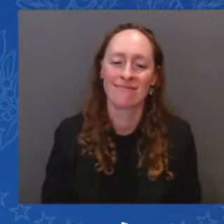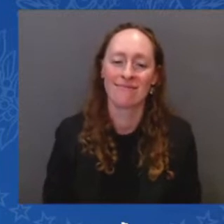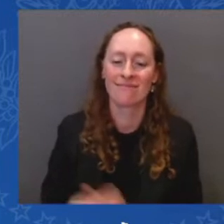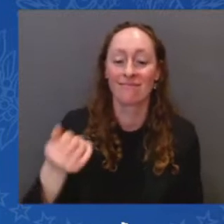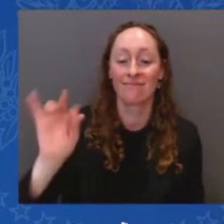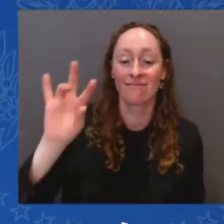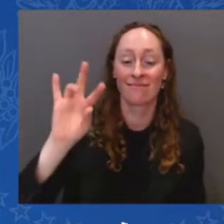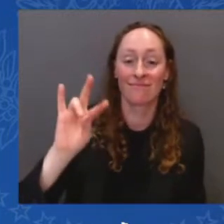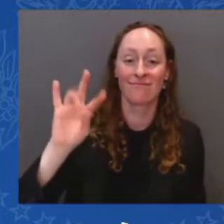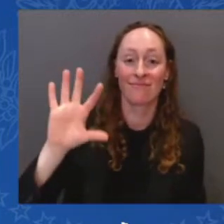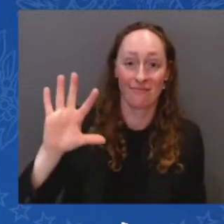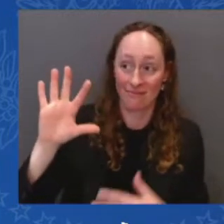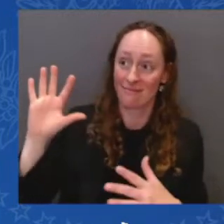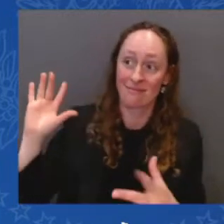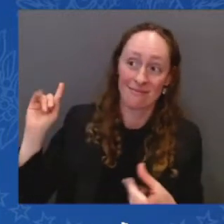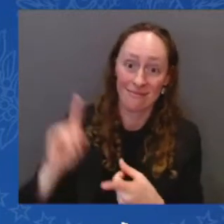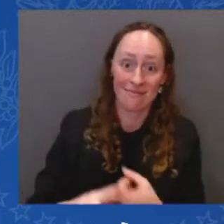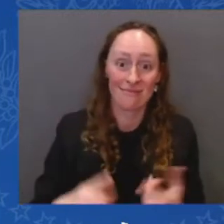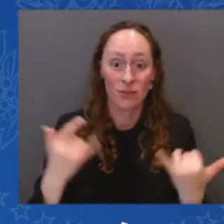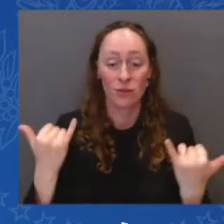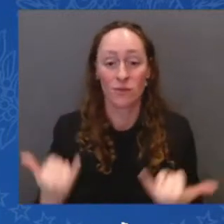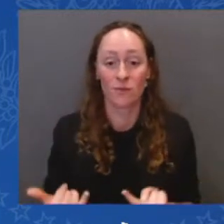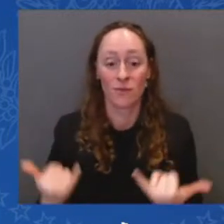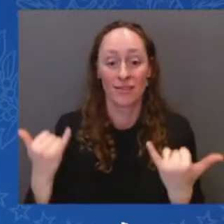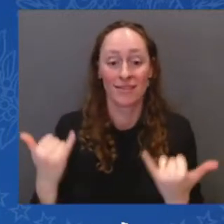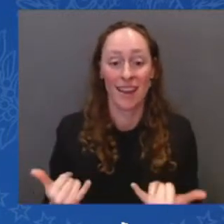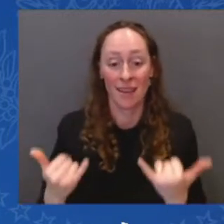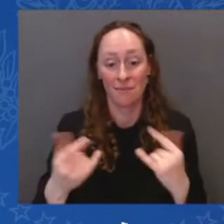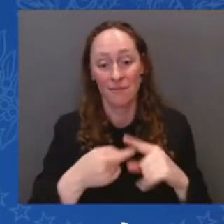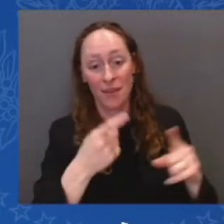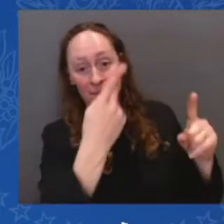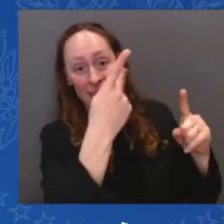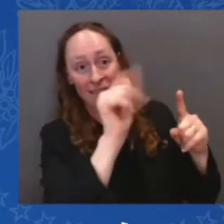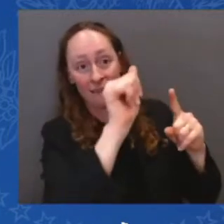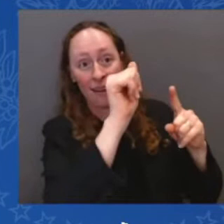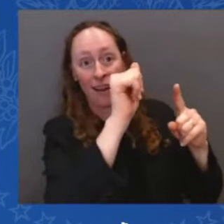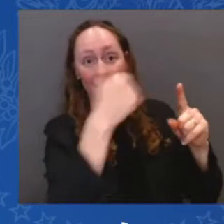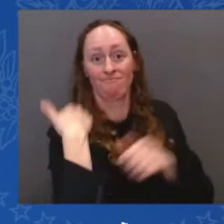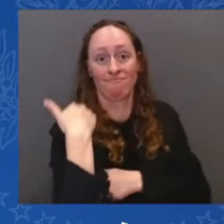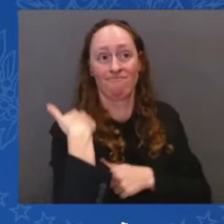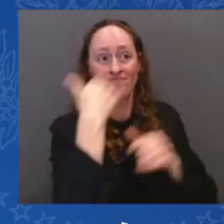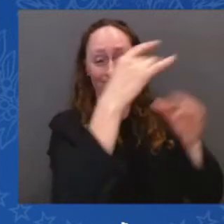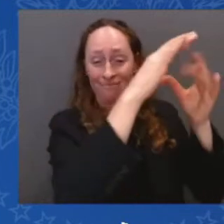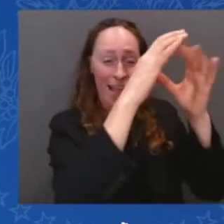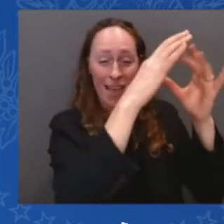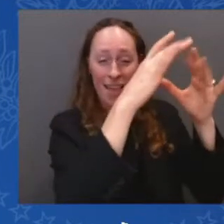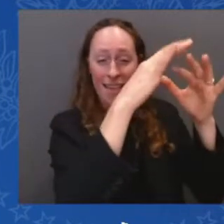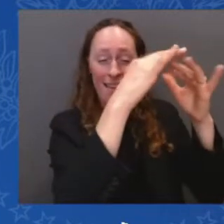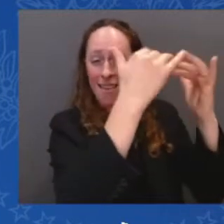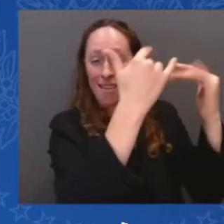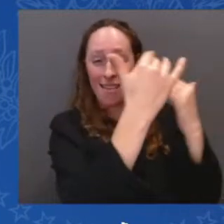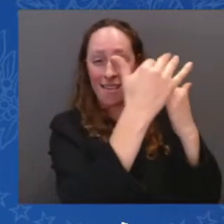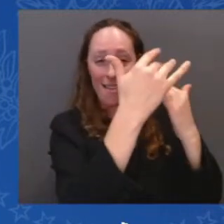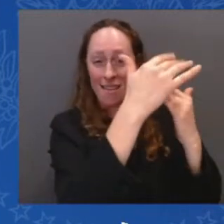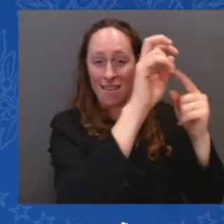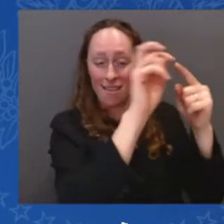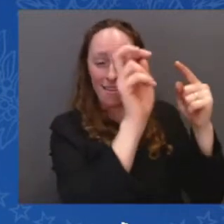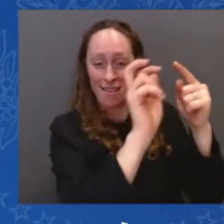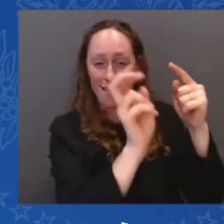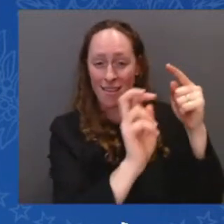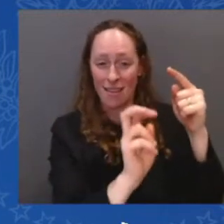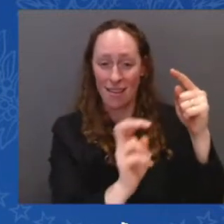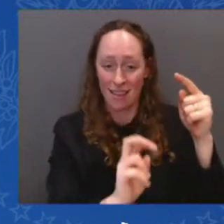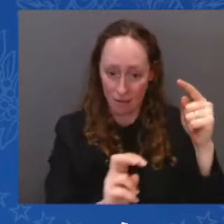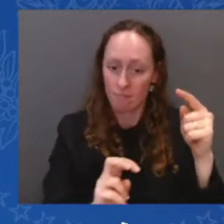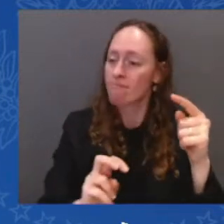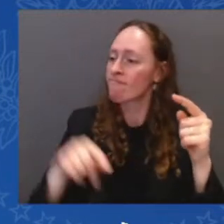Pennsylvania riflemen formed it, the motto has been, "This we'll defend." And that this refers to the